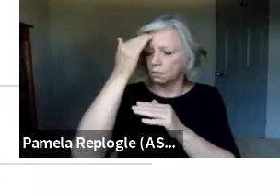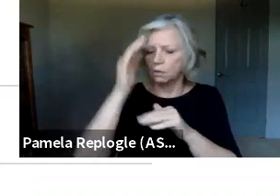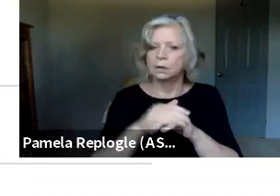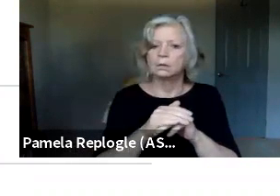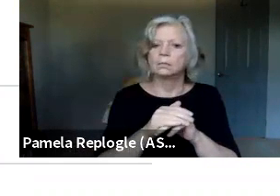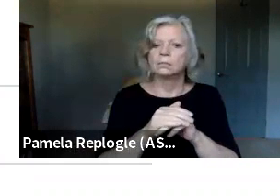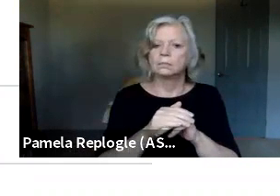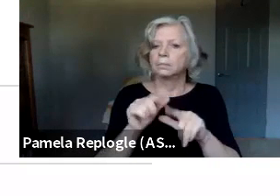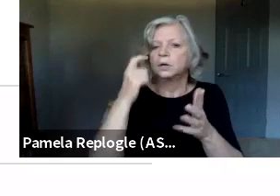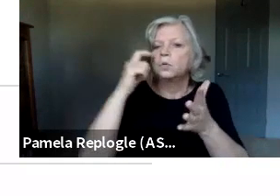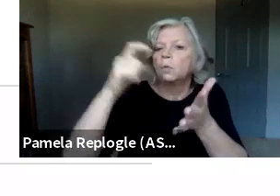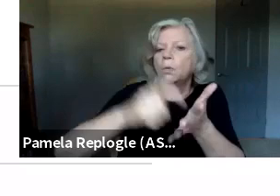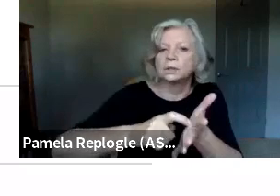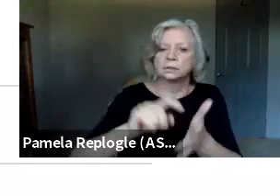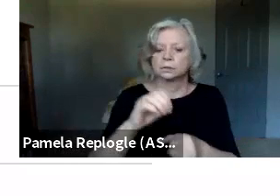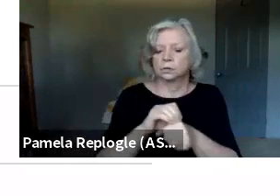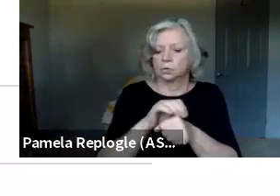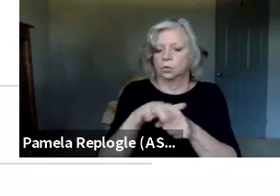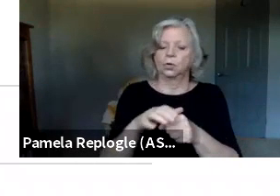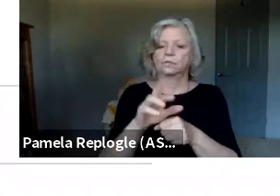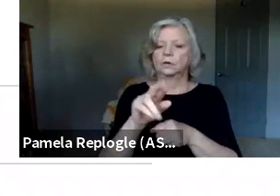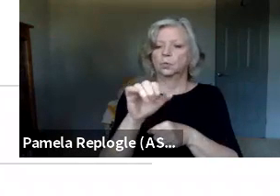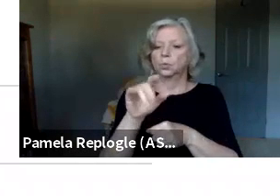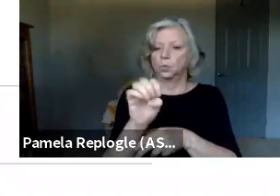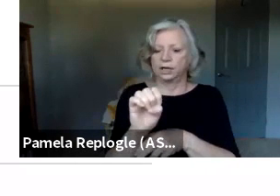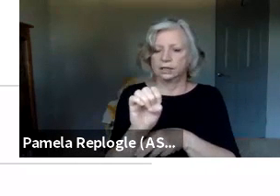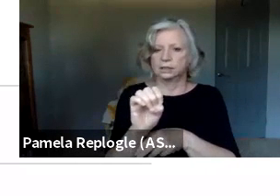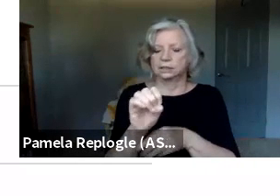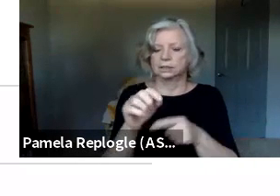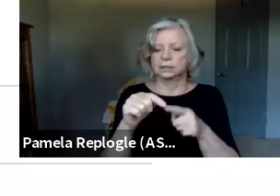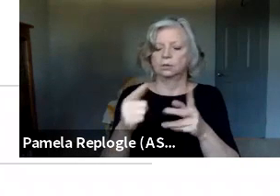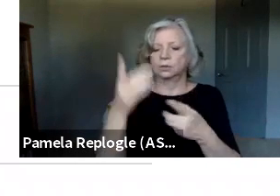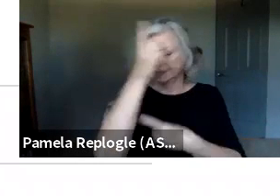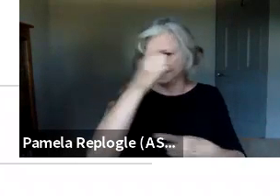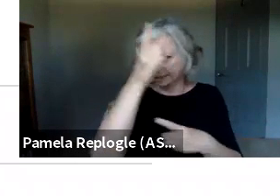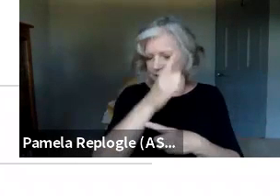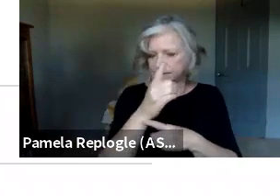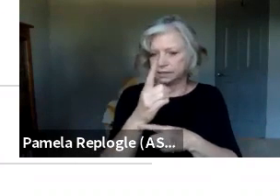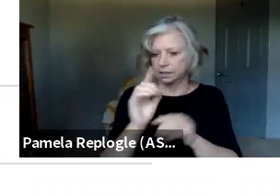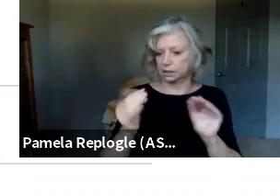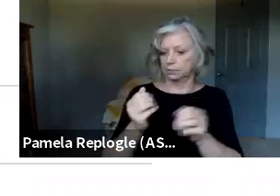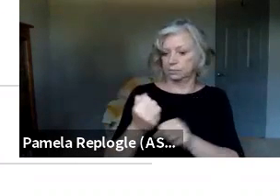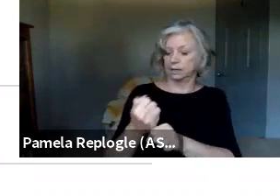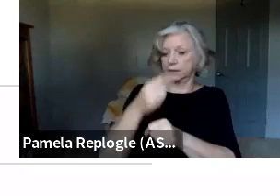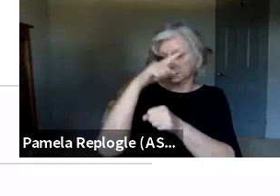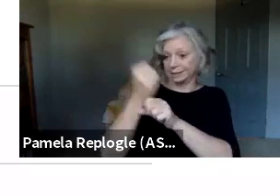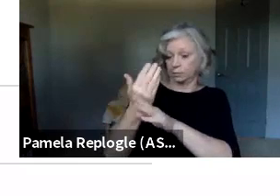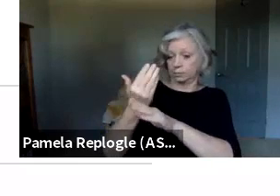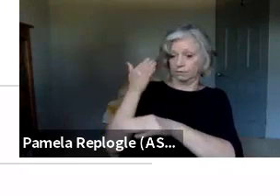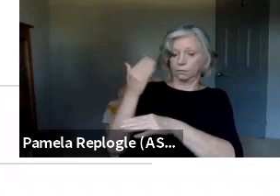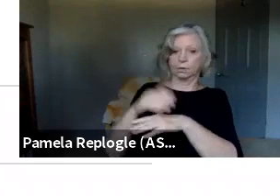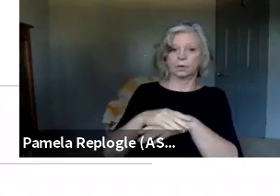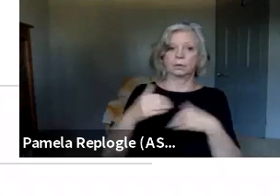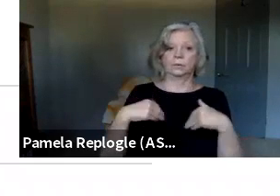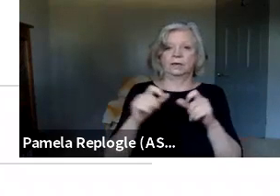the COVID case rate, the rates of disease transmission going back to last summer. You can see we had this very